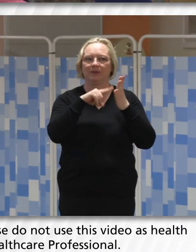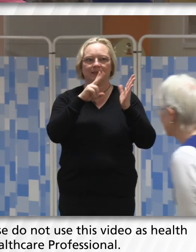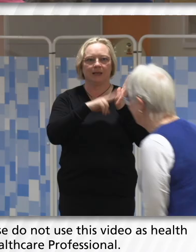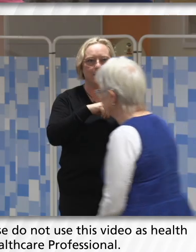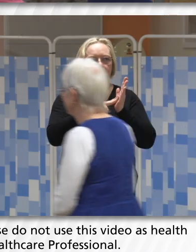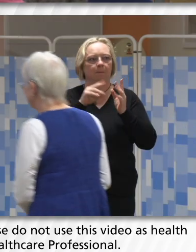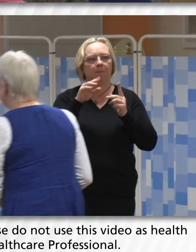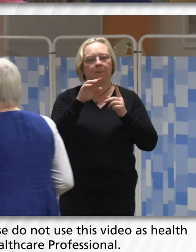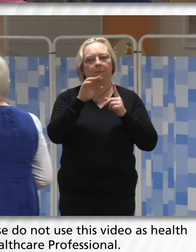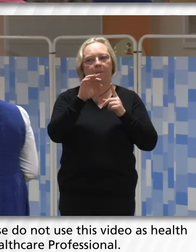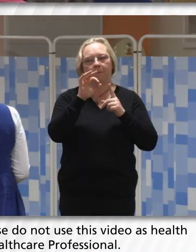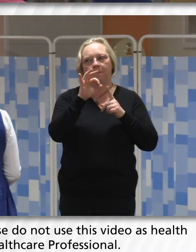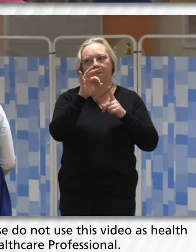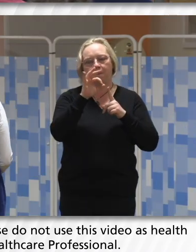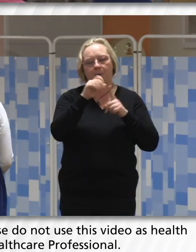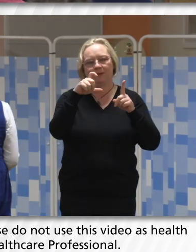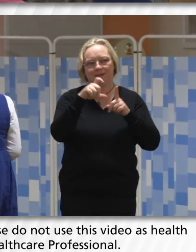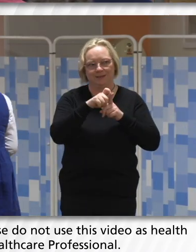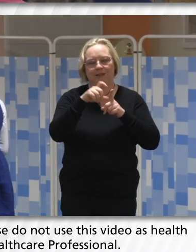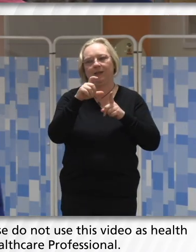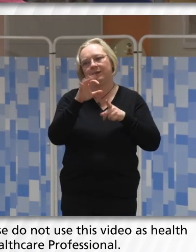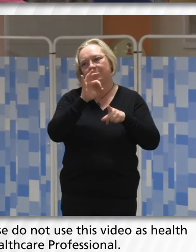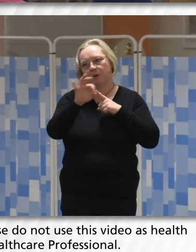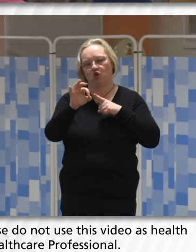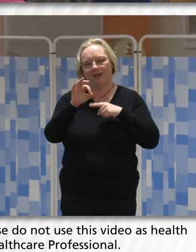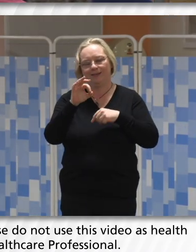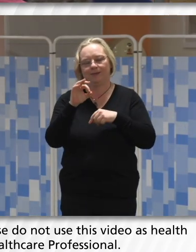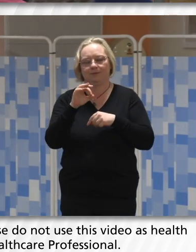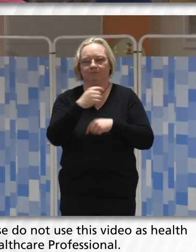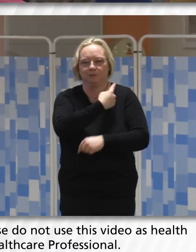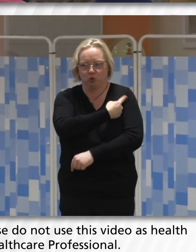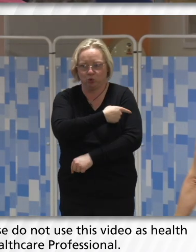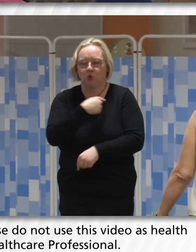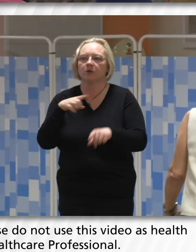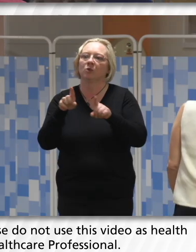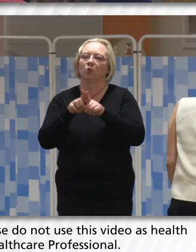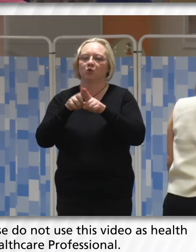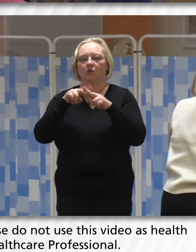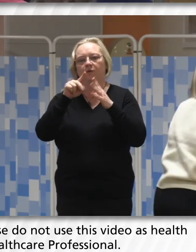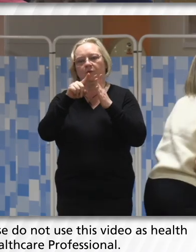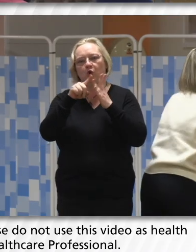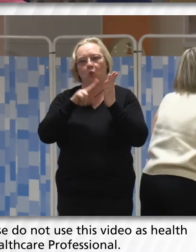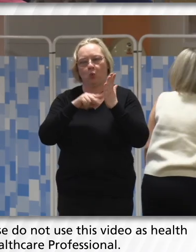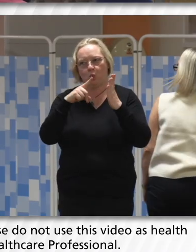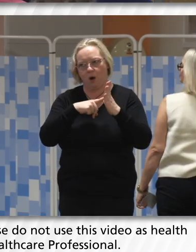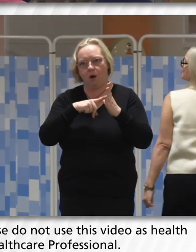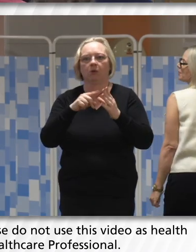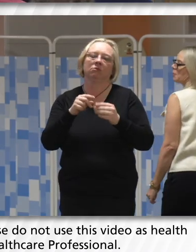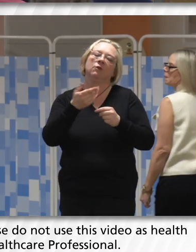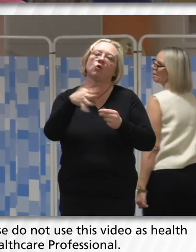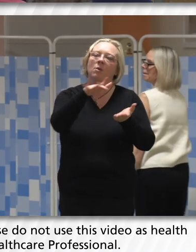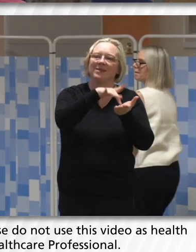disease nurse specialist, and Fiona Lindop, our specialist physiotherapist. They're from the Centre of Excellence Parkinson's Care that we